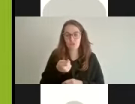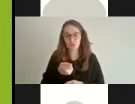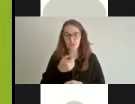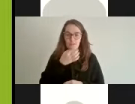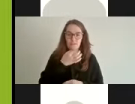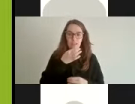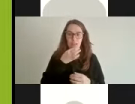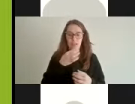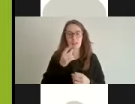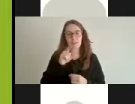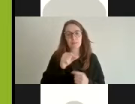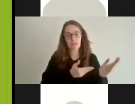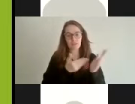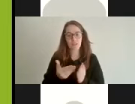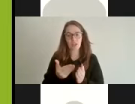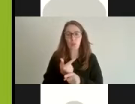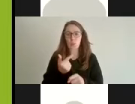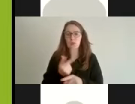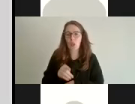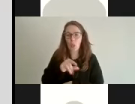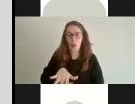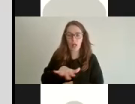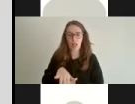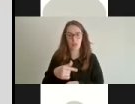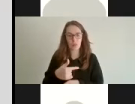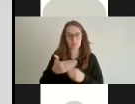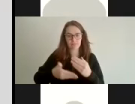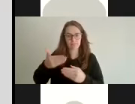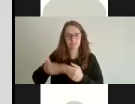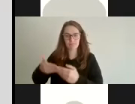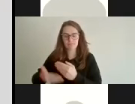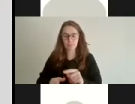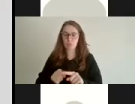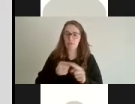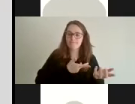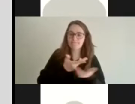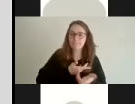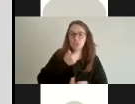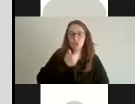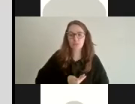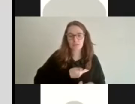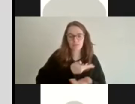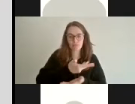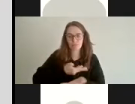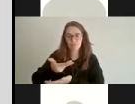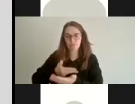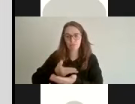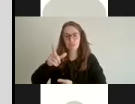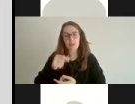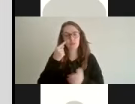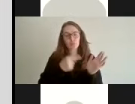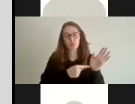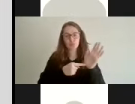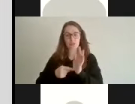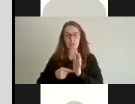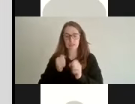to invite local initiatives to share their experiences and to share their work and give